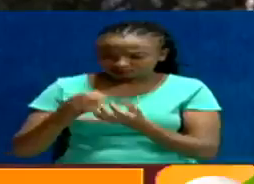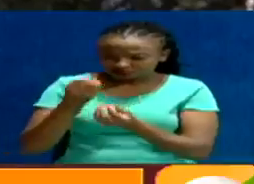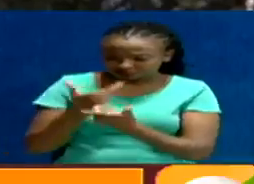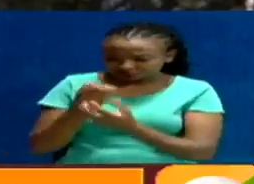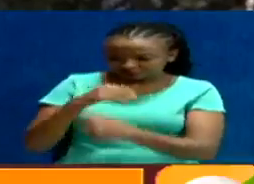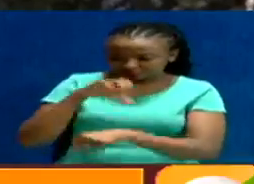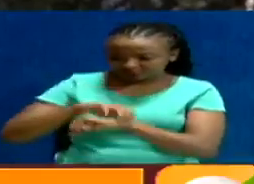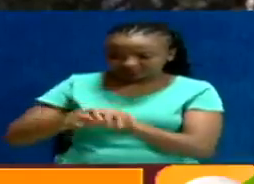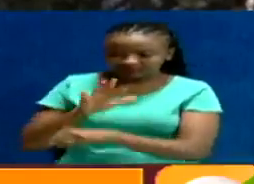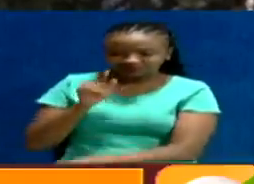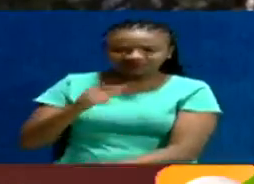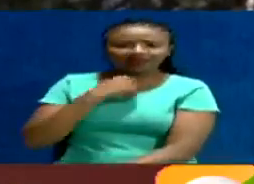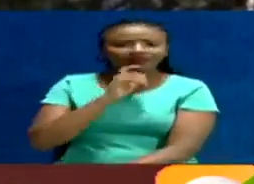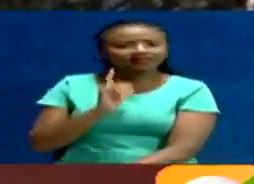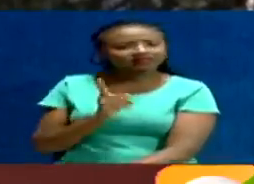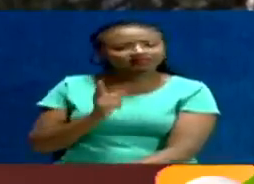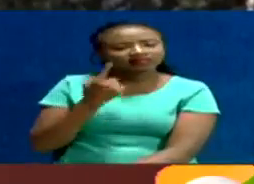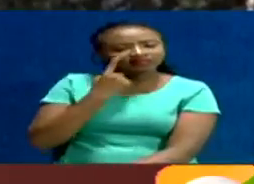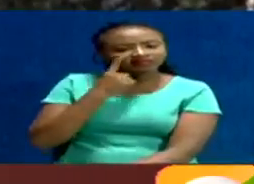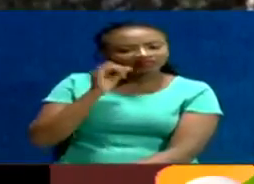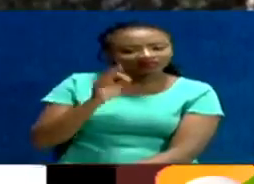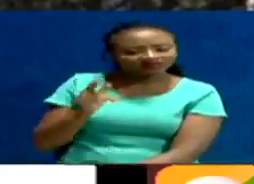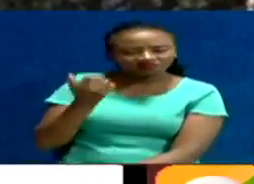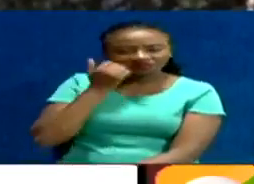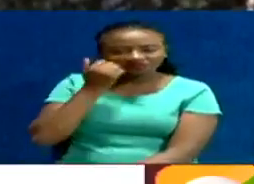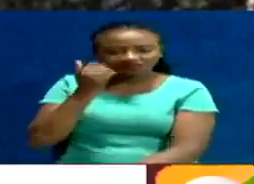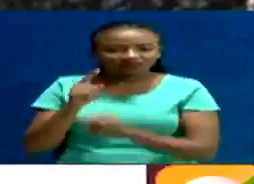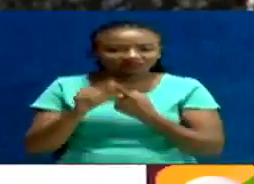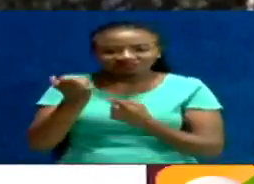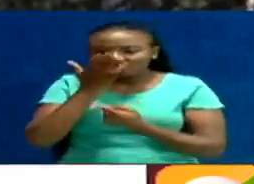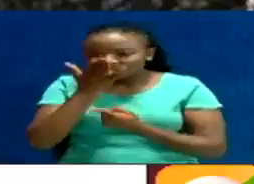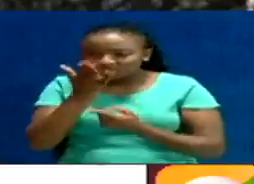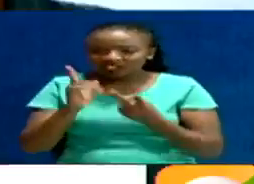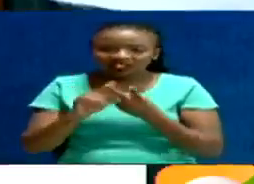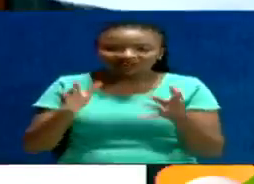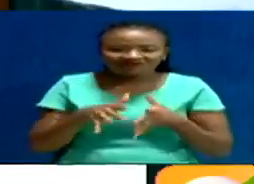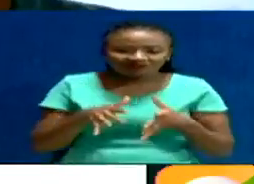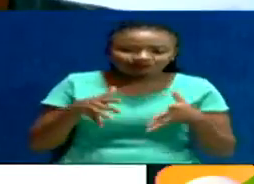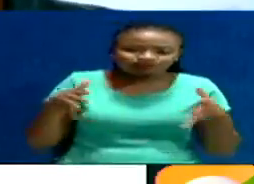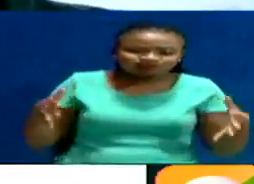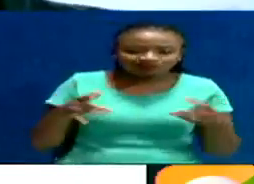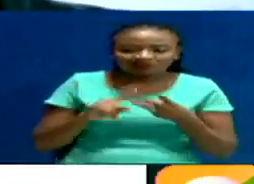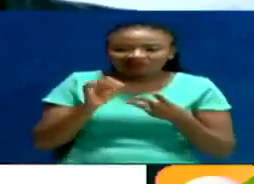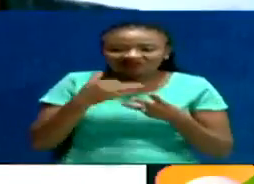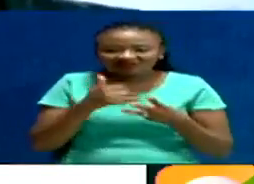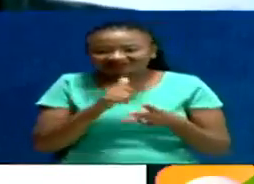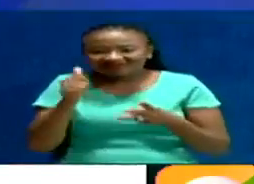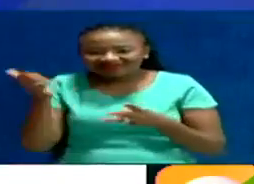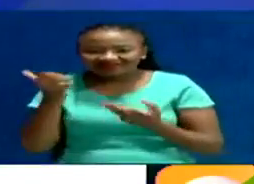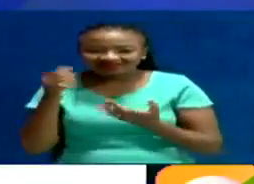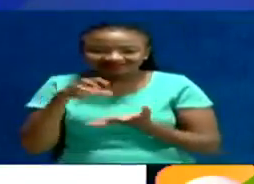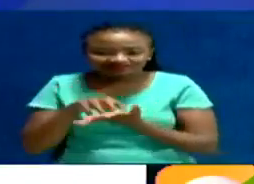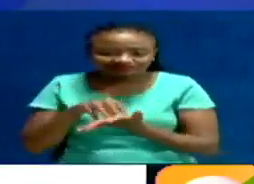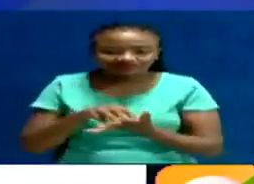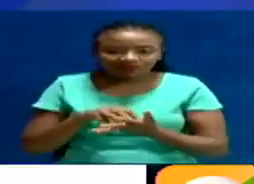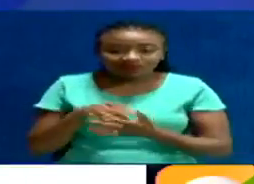really highlighted the risk groups. It said if you're hypertensive, if you're diabetic, if you're overweight, if you have other pre-existing conditions,